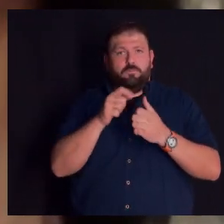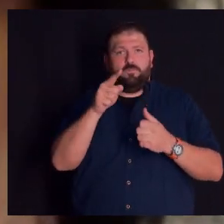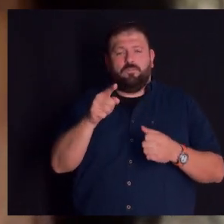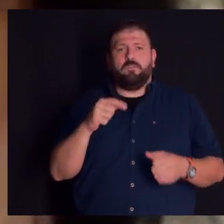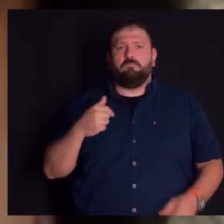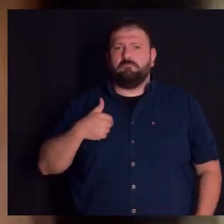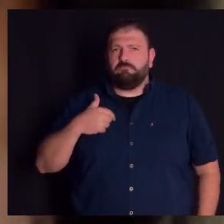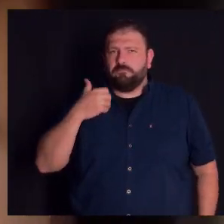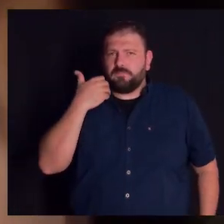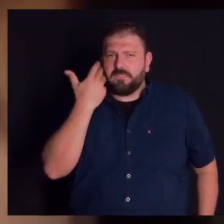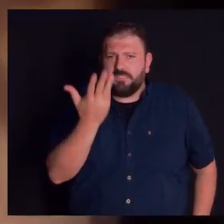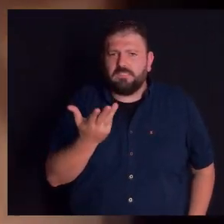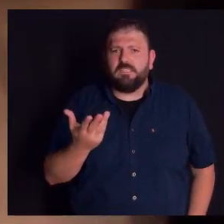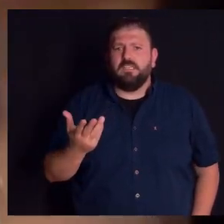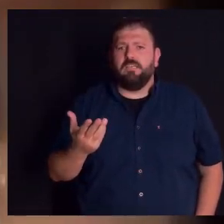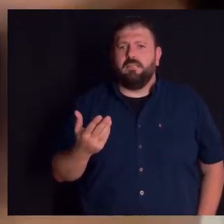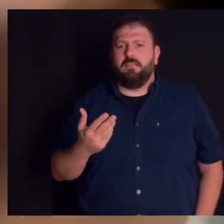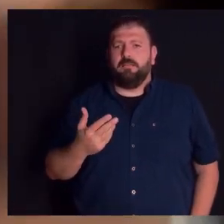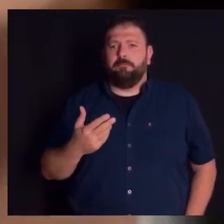you now.